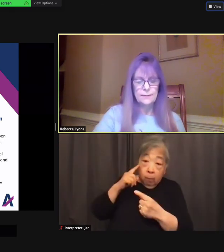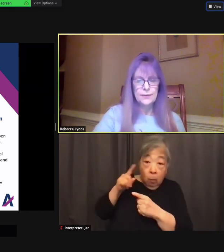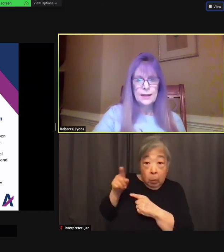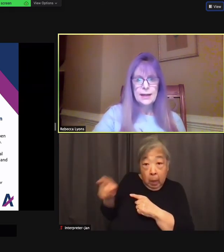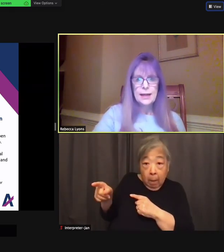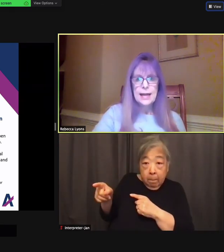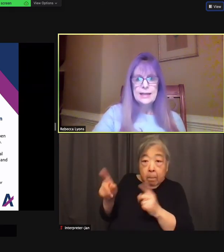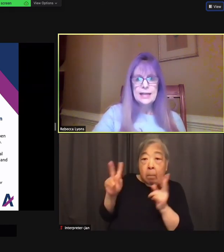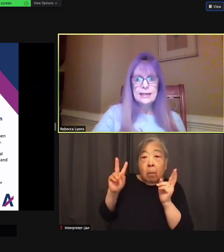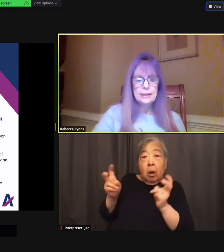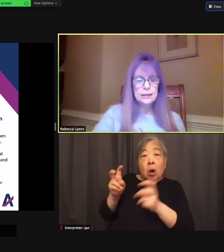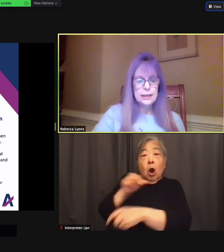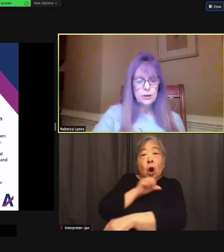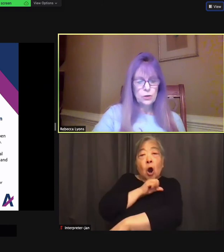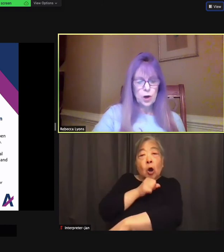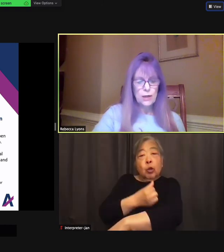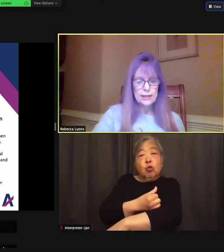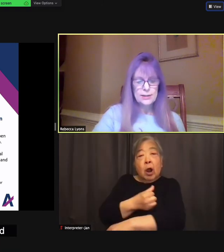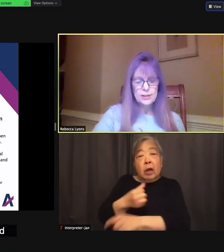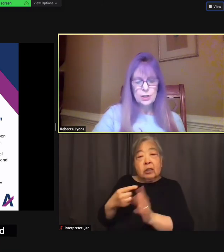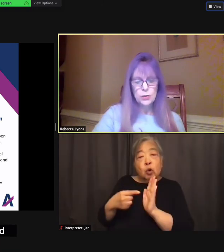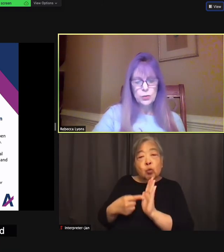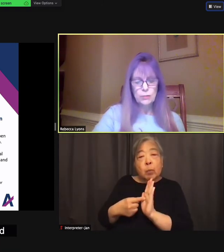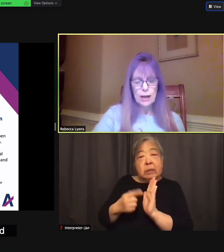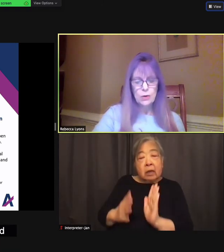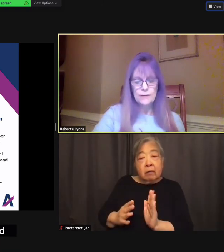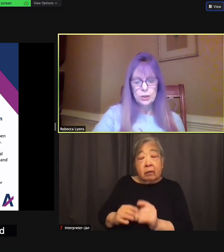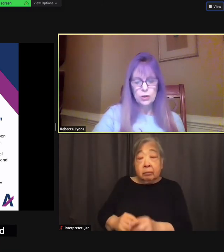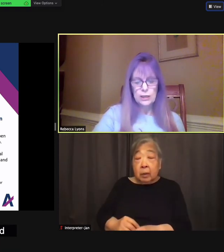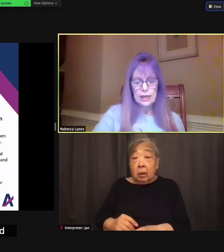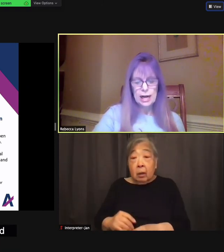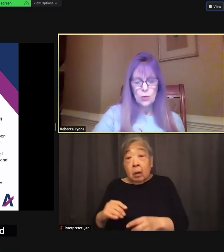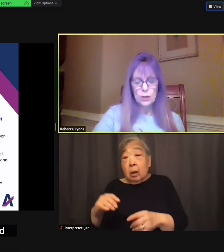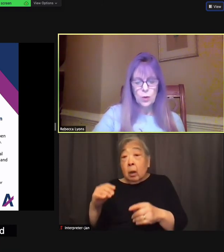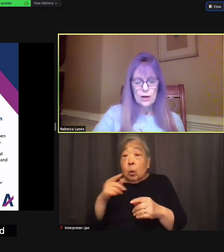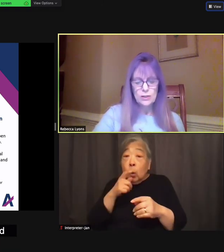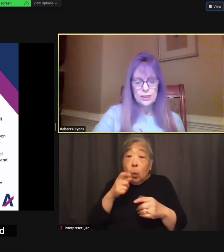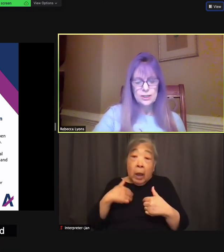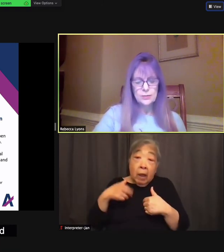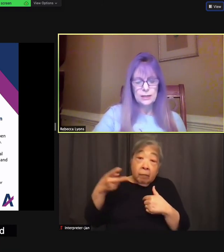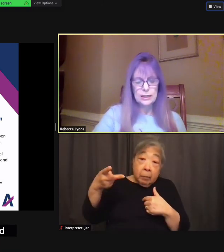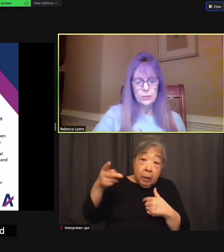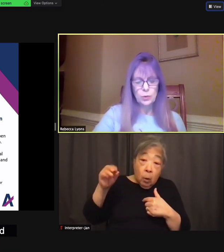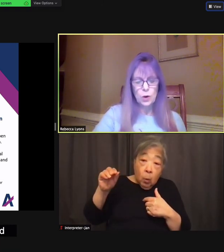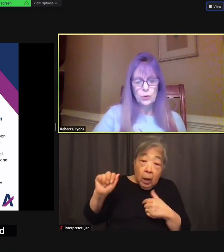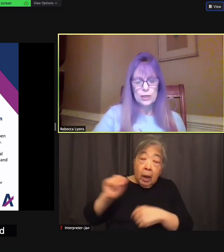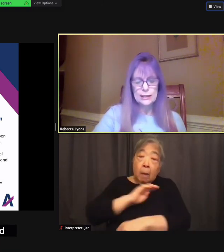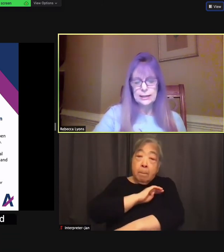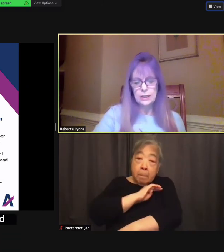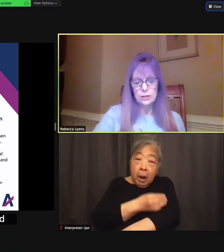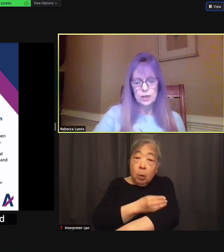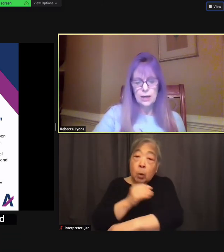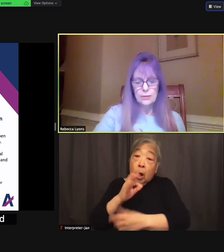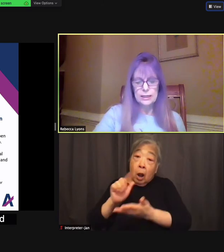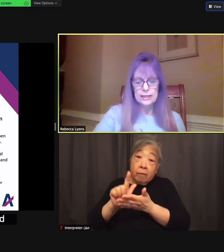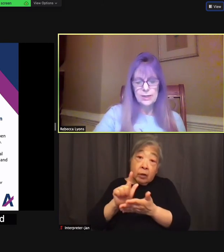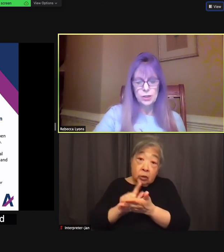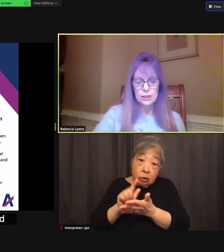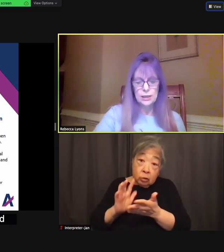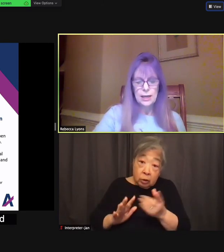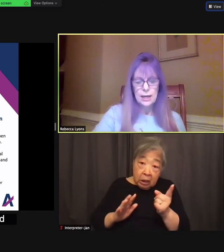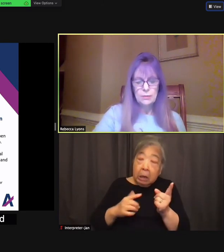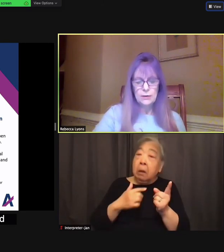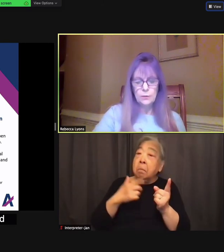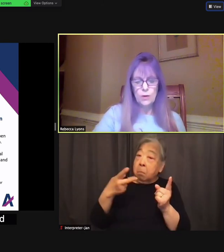representative. And then legal guardians and those with power of attorney are required to submit the appropriate legal